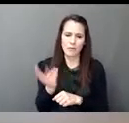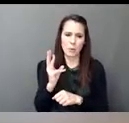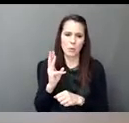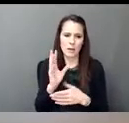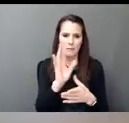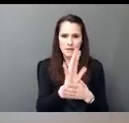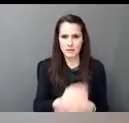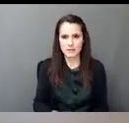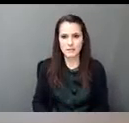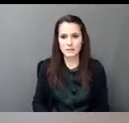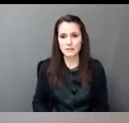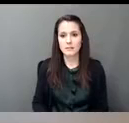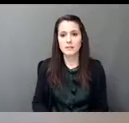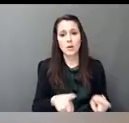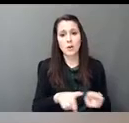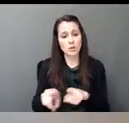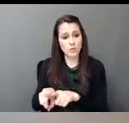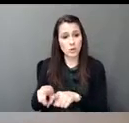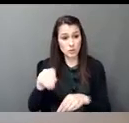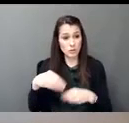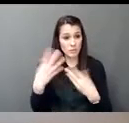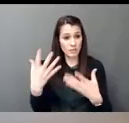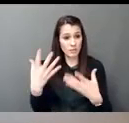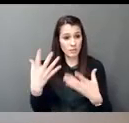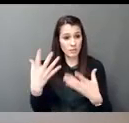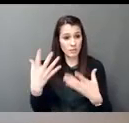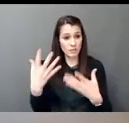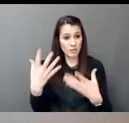thing is, within PowerPoint, did you provide access to all the things?